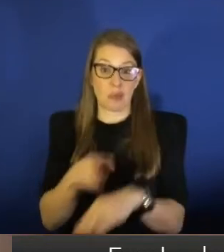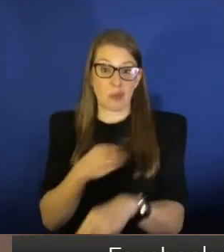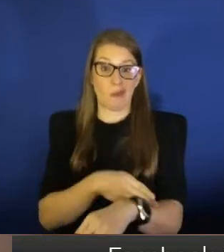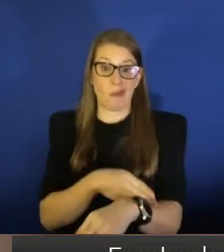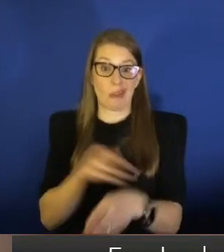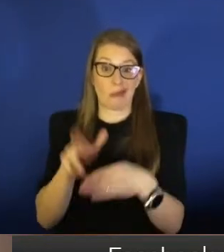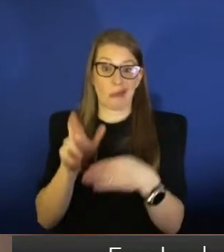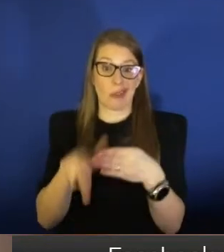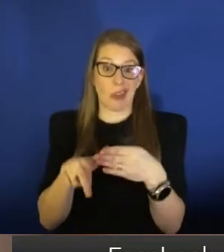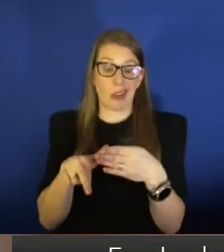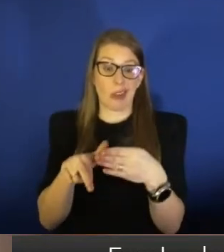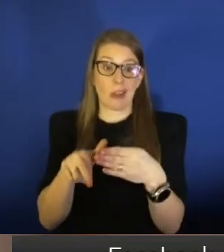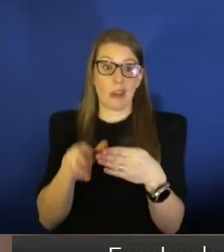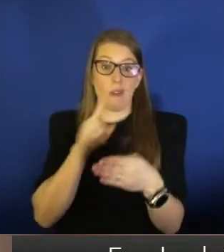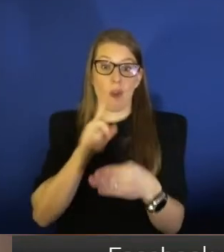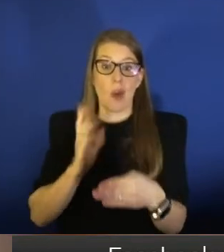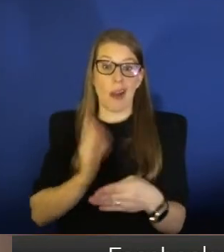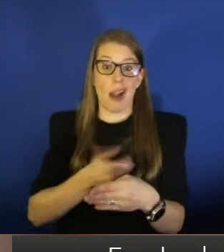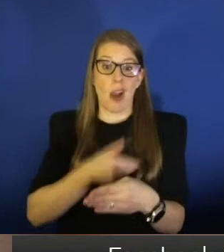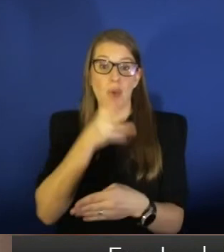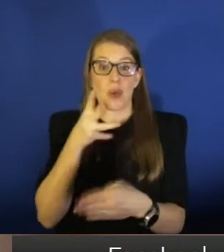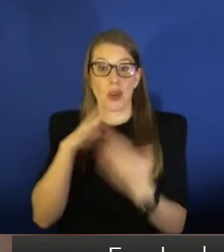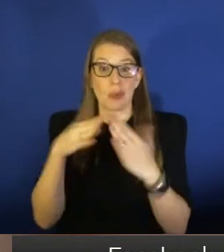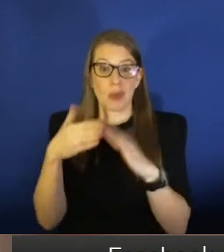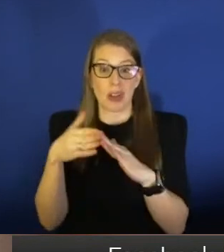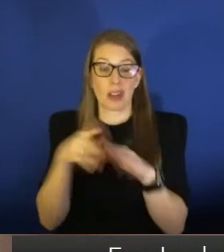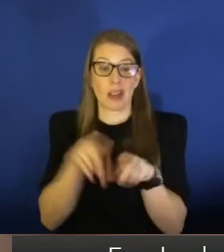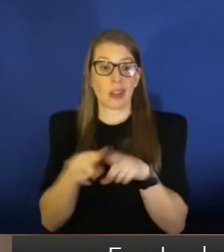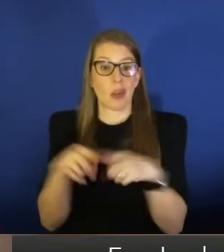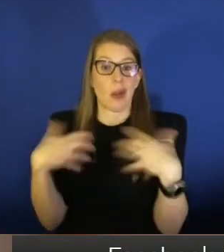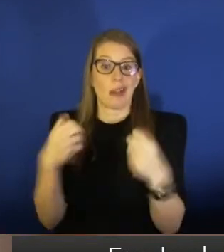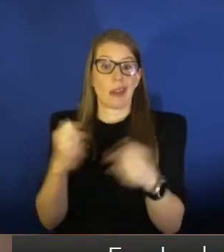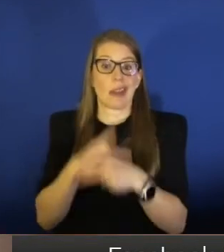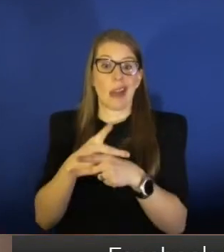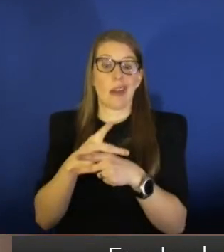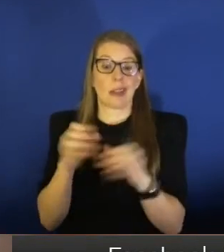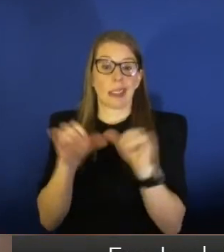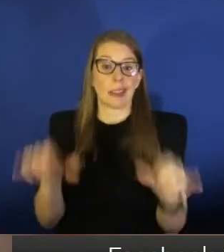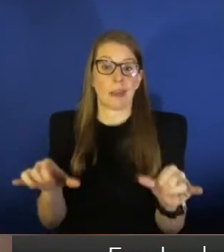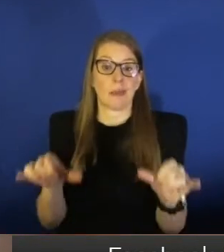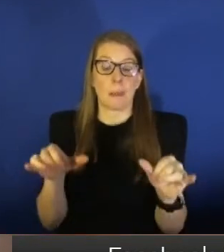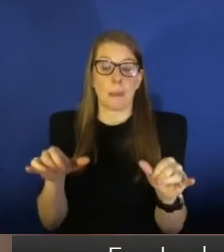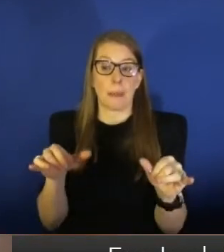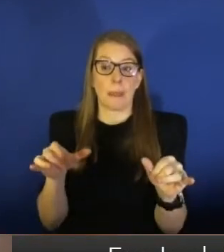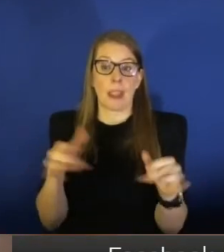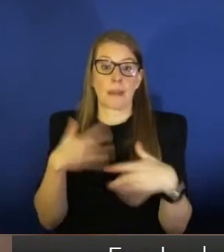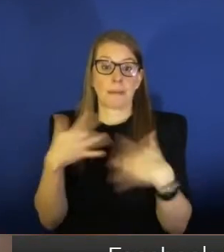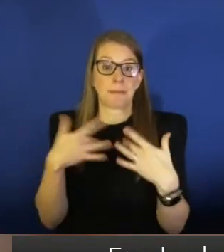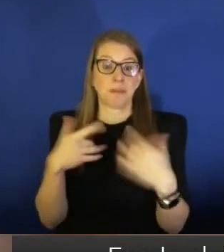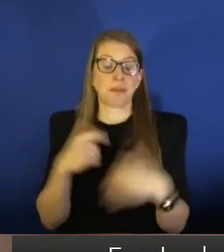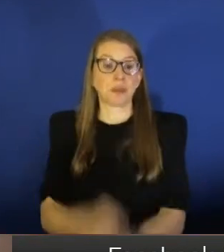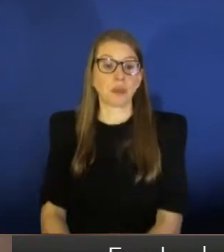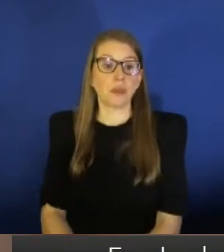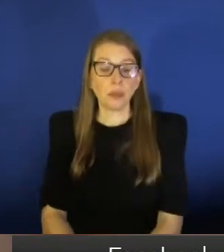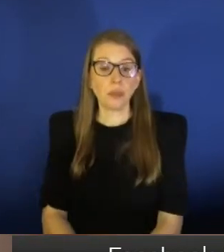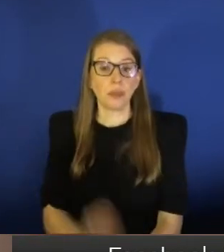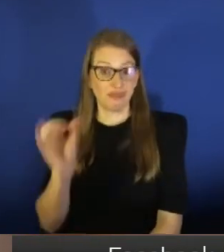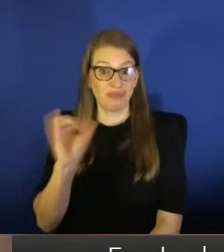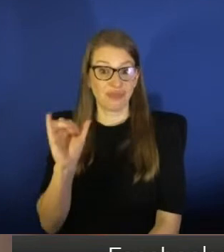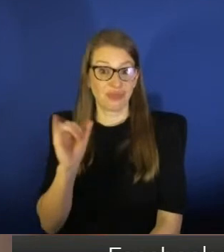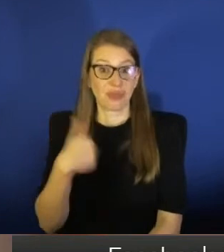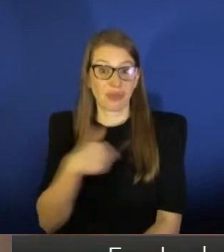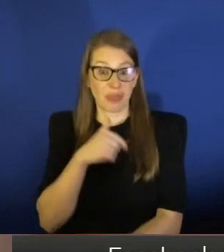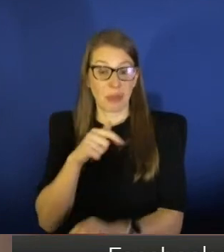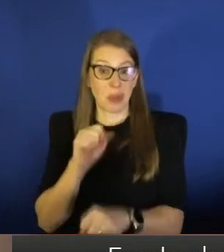outcomes in our rural community and the healthcare systems, and an excitement for the work that we're going to be doing